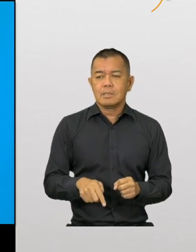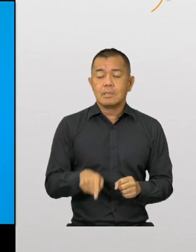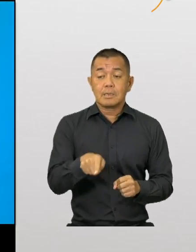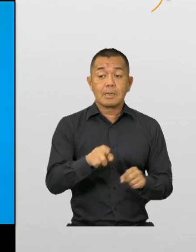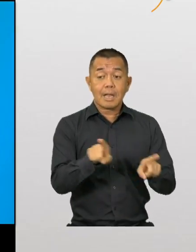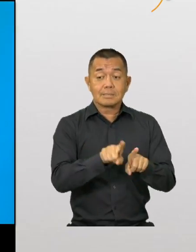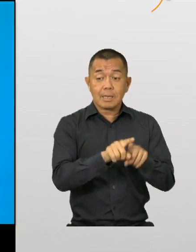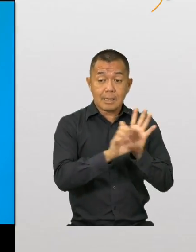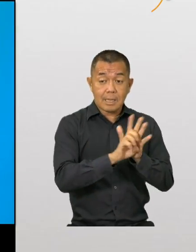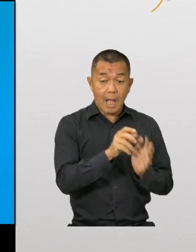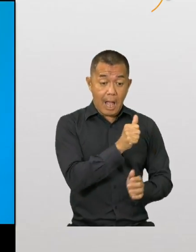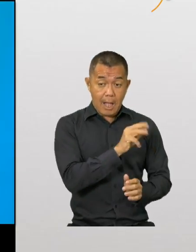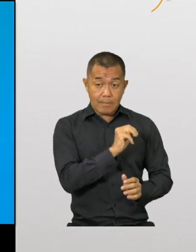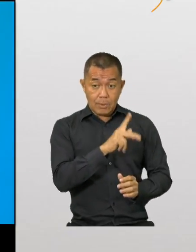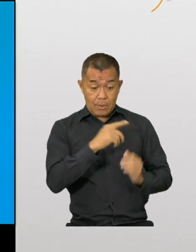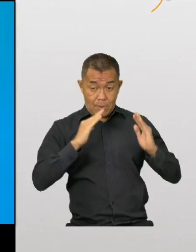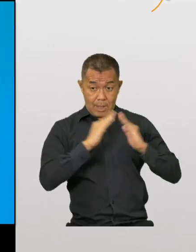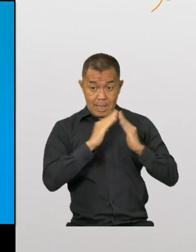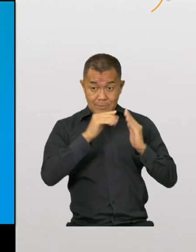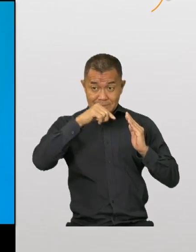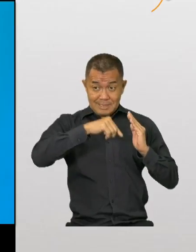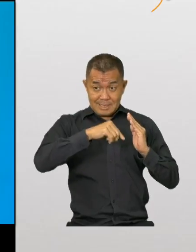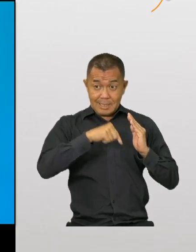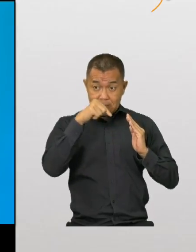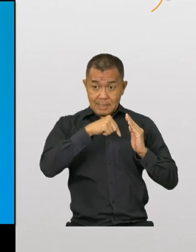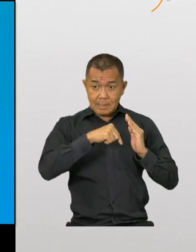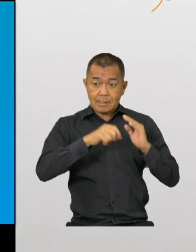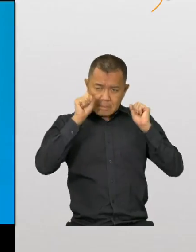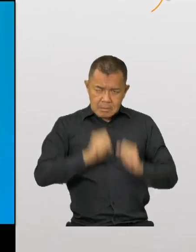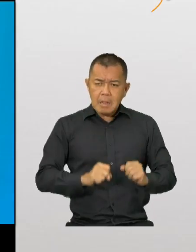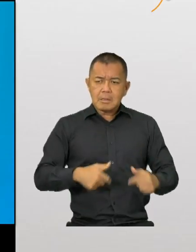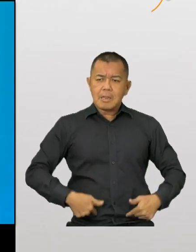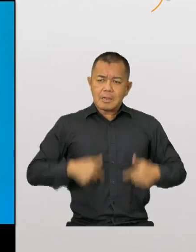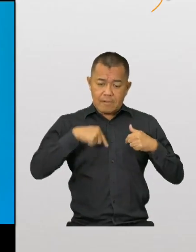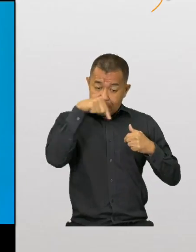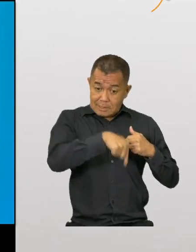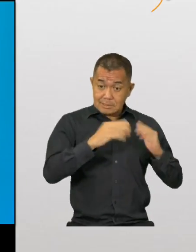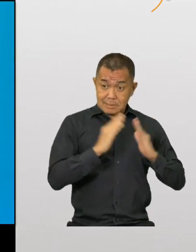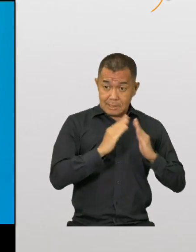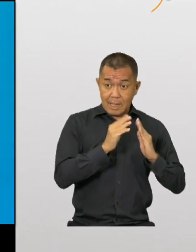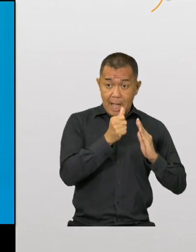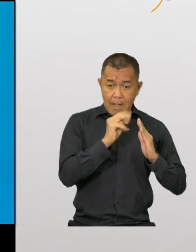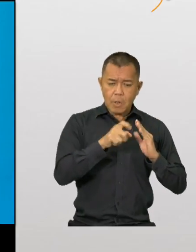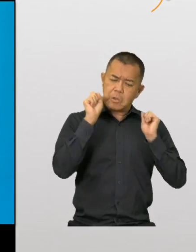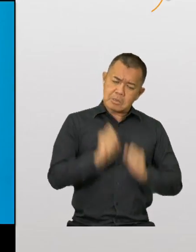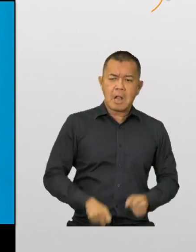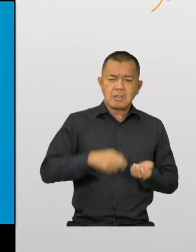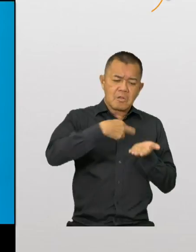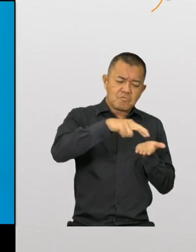living in the flat, you can rent out a room for income if you need to, and one day pass on the flat to your